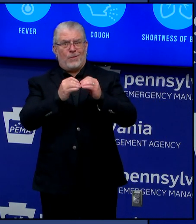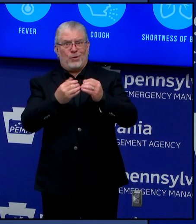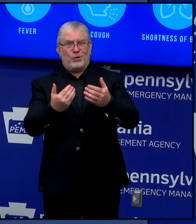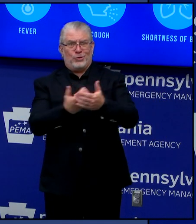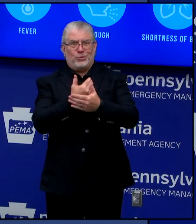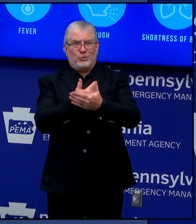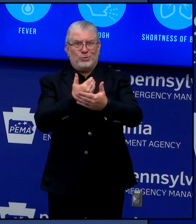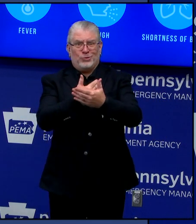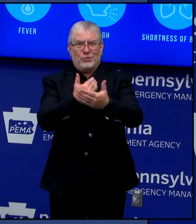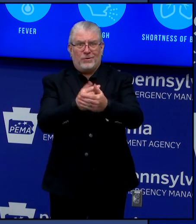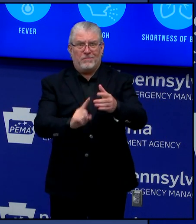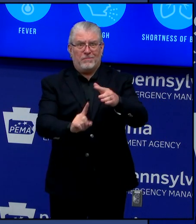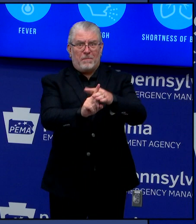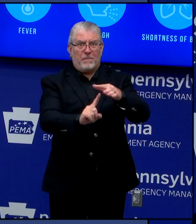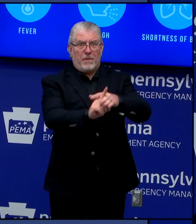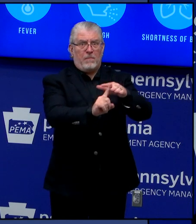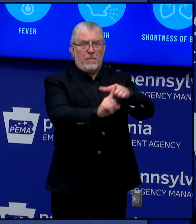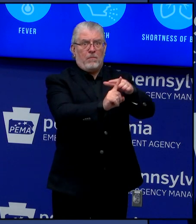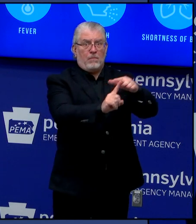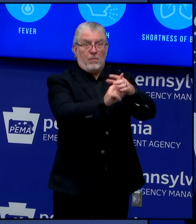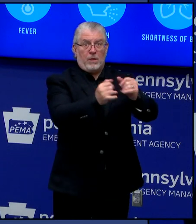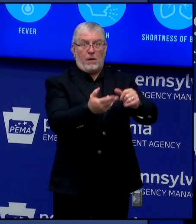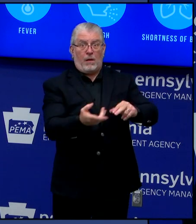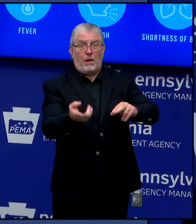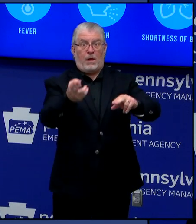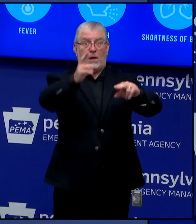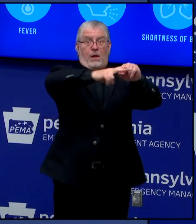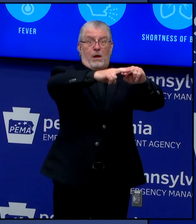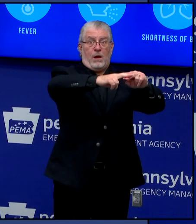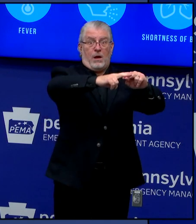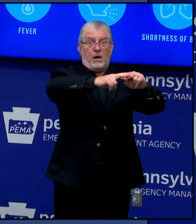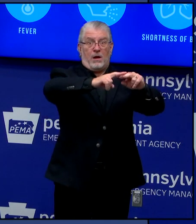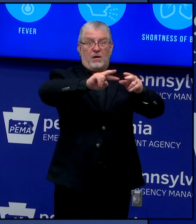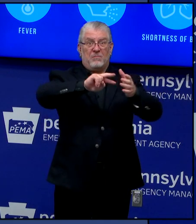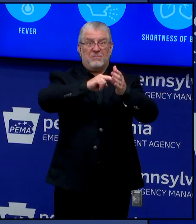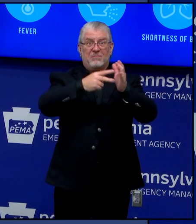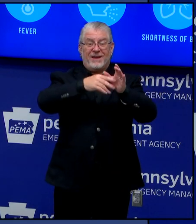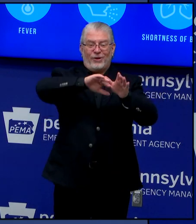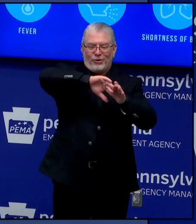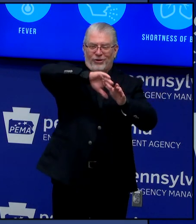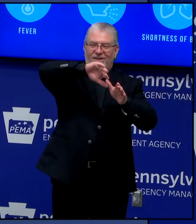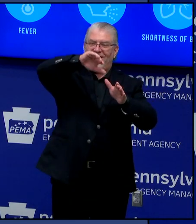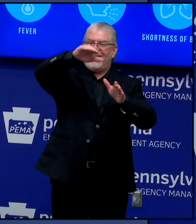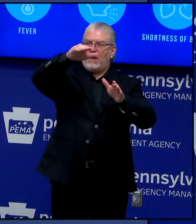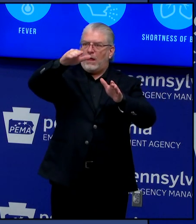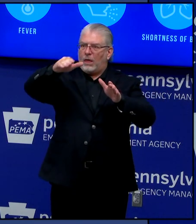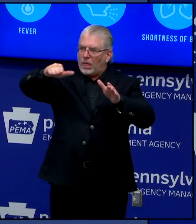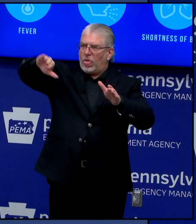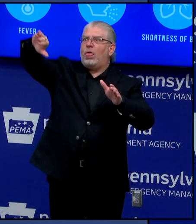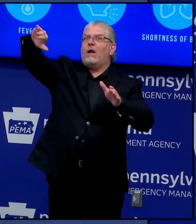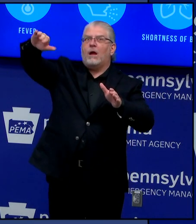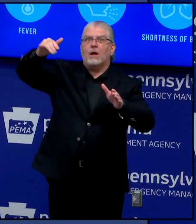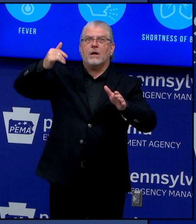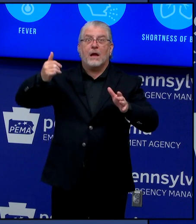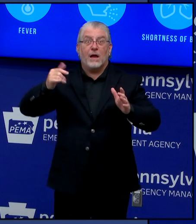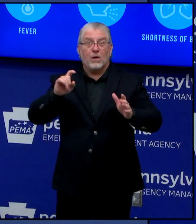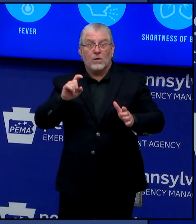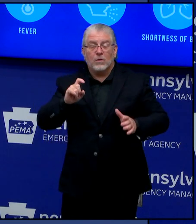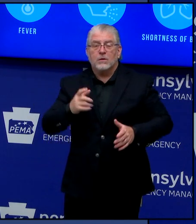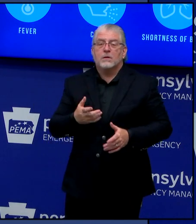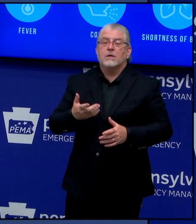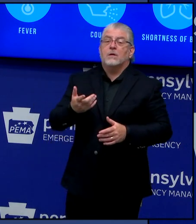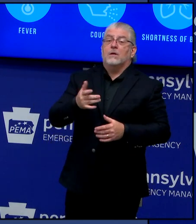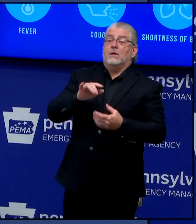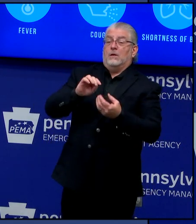over? Well, one of the reasons that the number is up is that we had a quote-unquote data dump. We had a whole bunch of different results